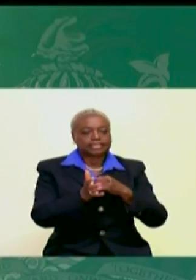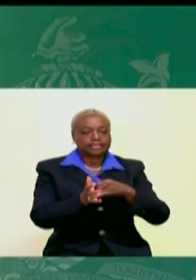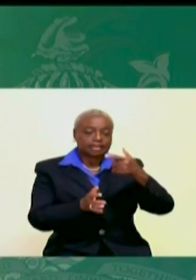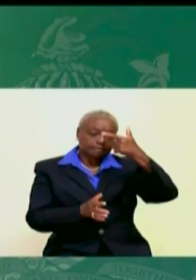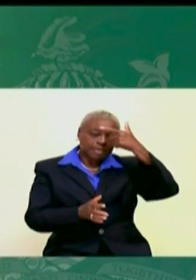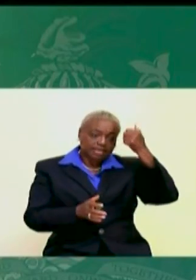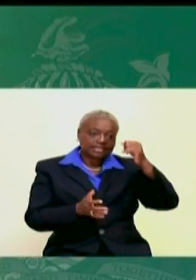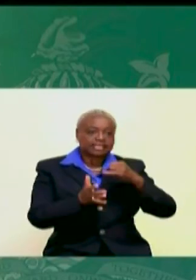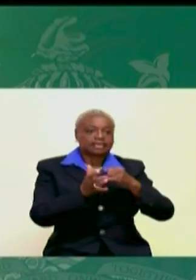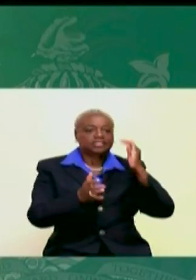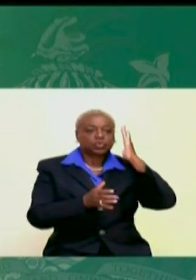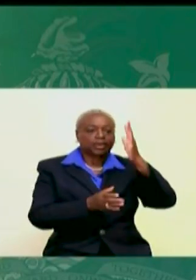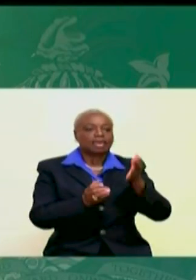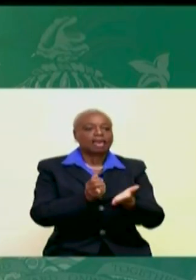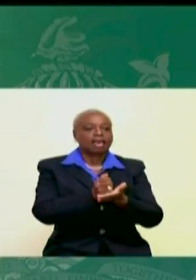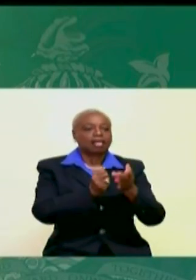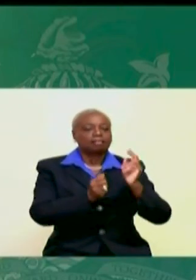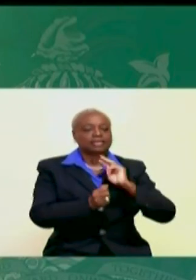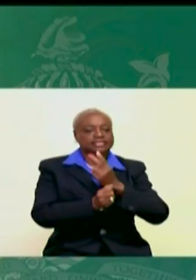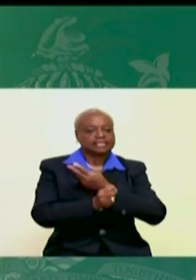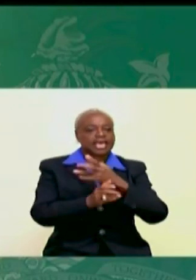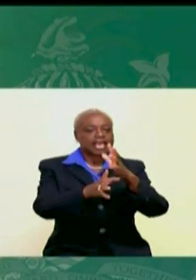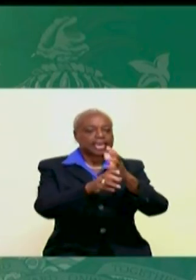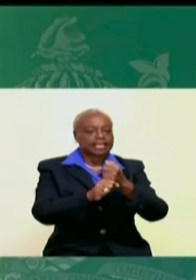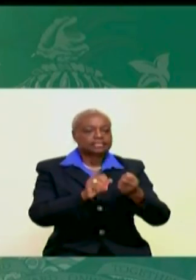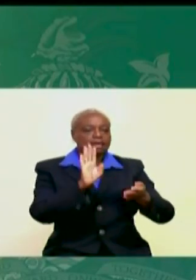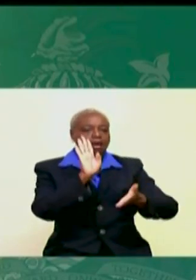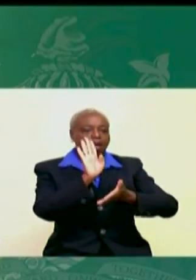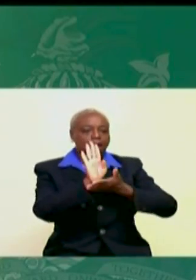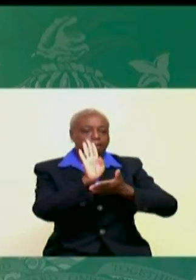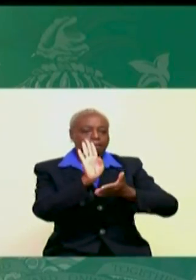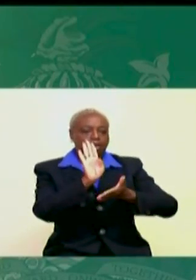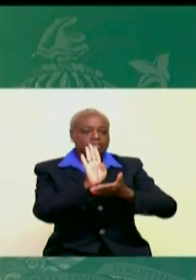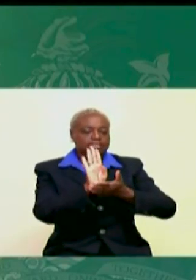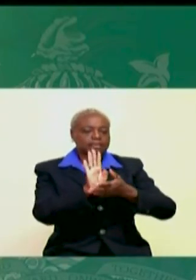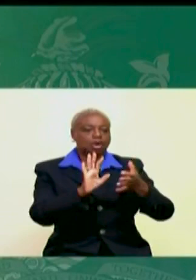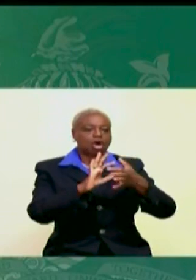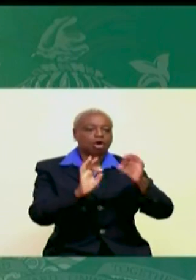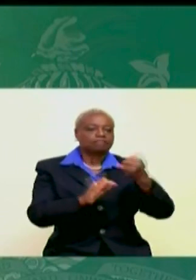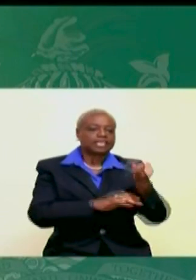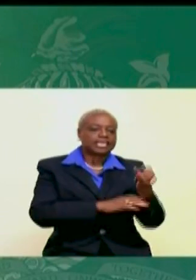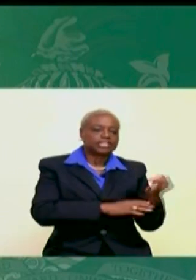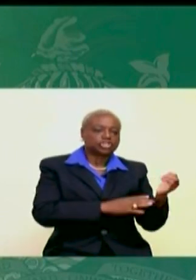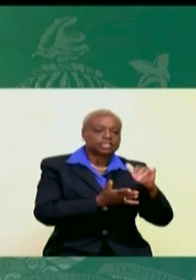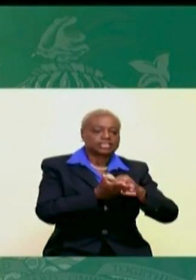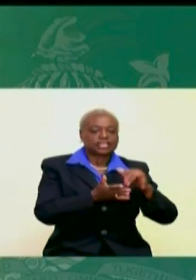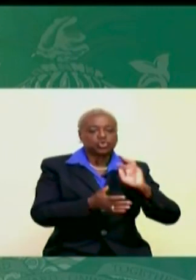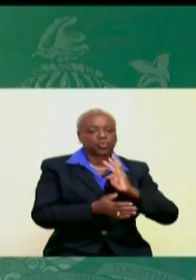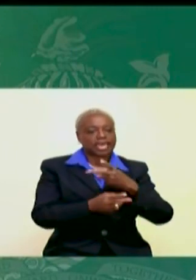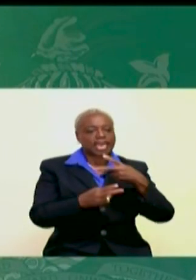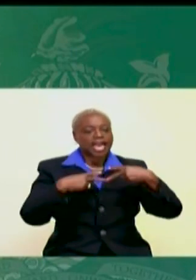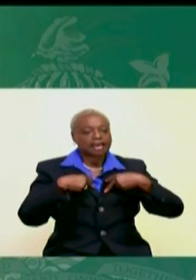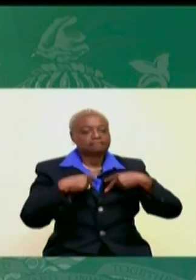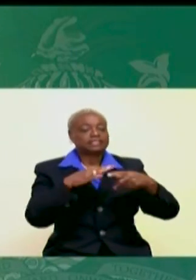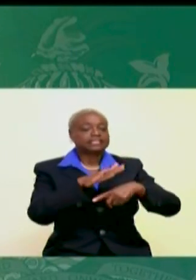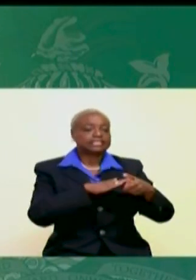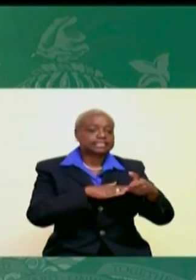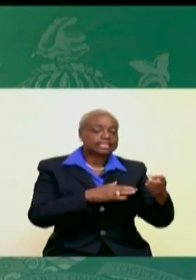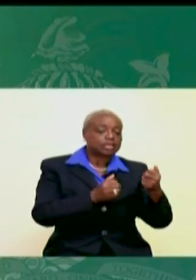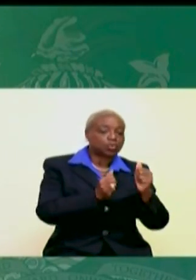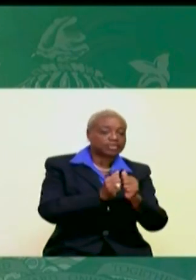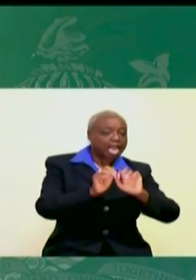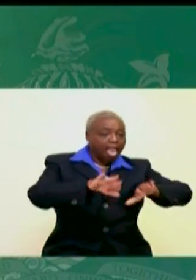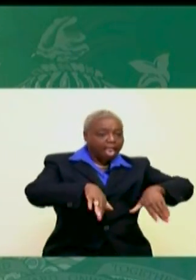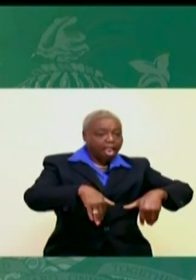to help us in getting to the bottom of the issues that we have to deal with. How do we deal with these issues, Madam